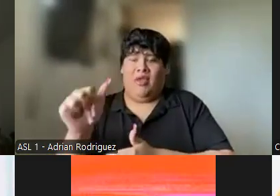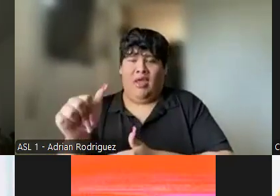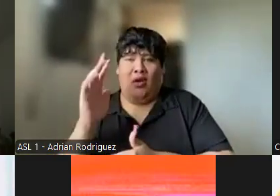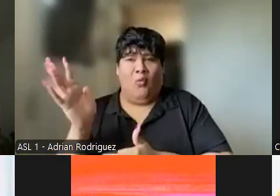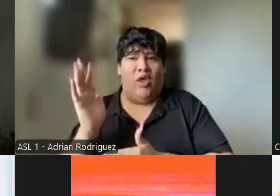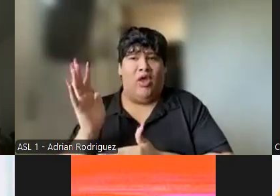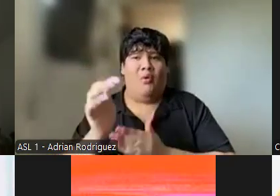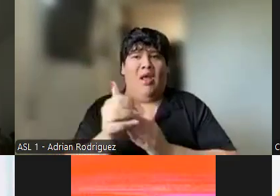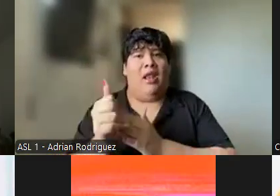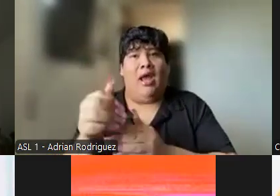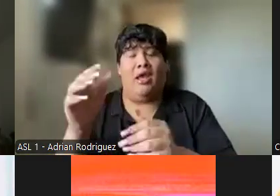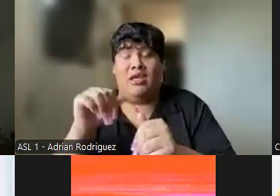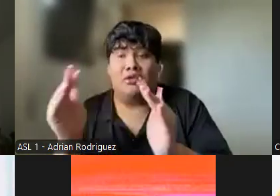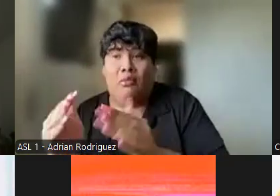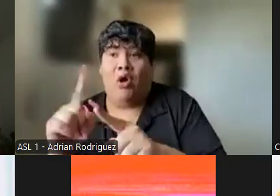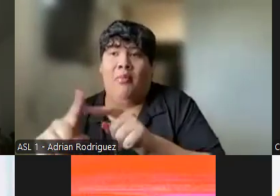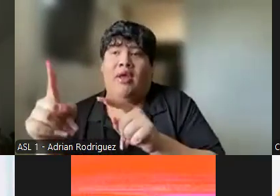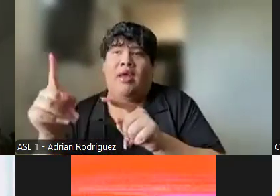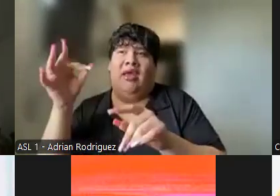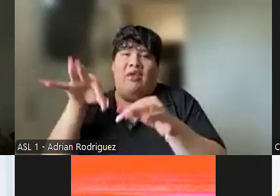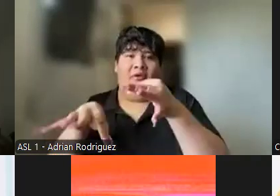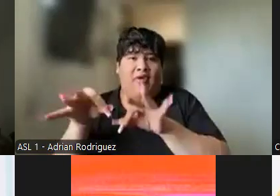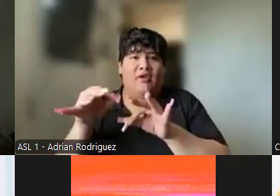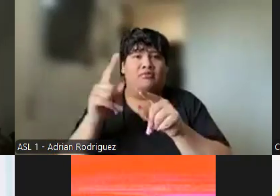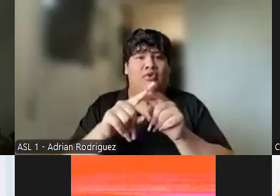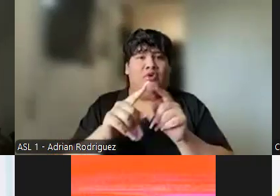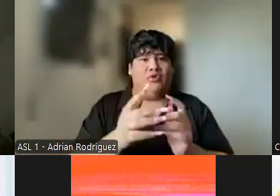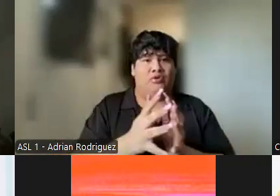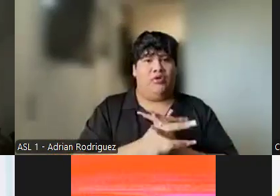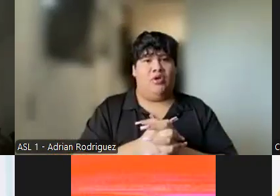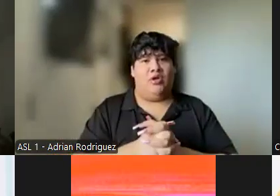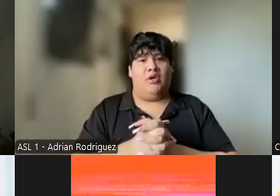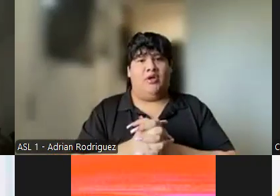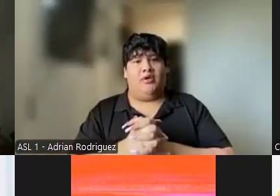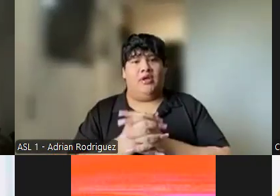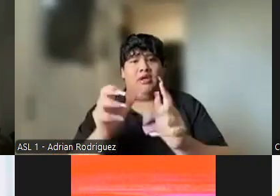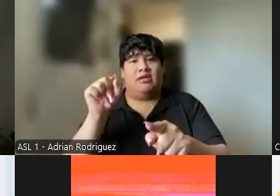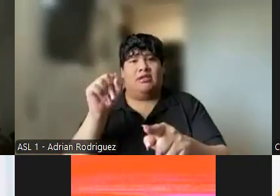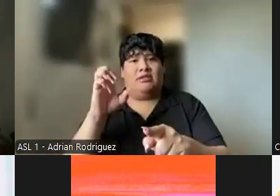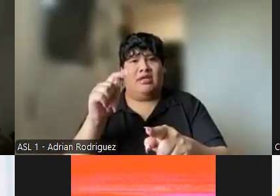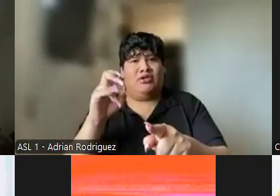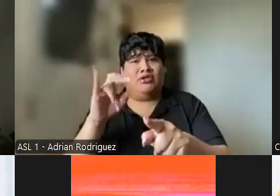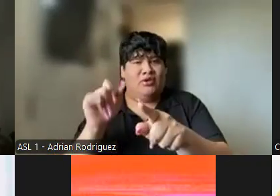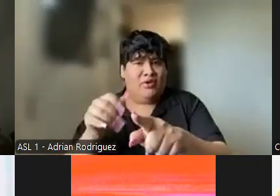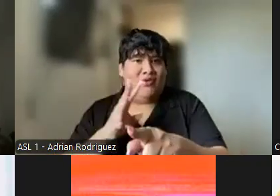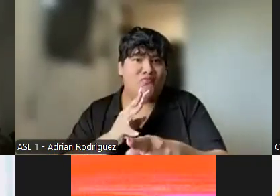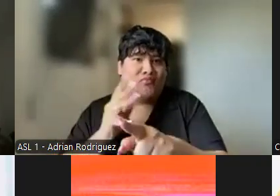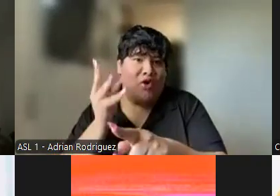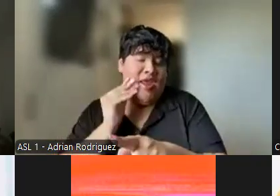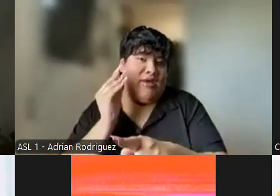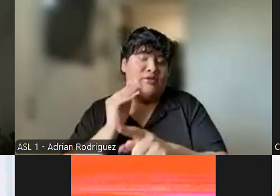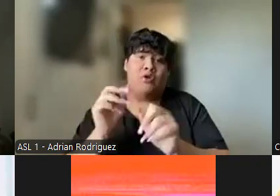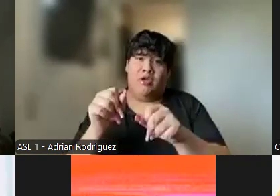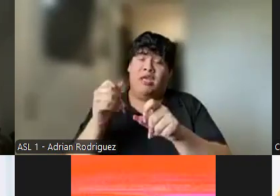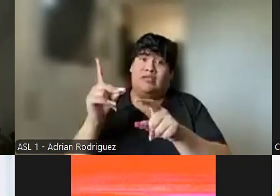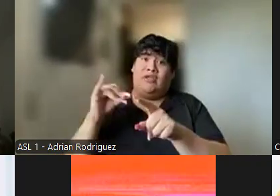rather small but important investment as well. Secretary, you have your expert on this call. I do. Darcy might want to chime in here,